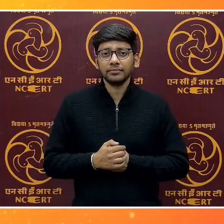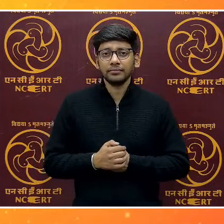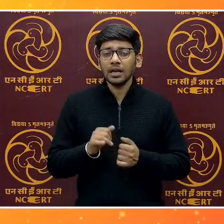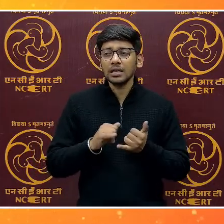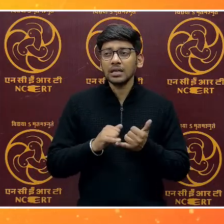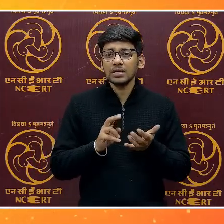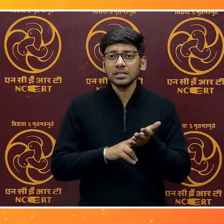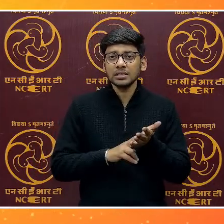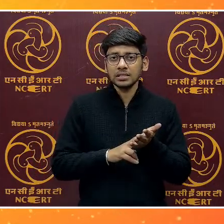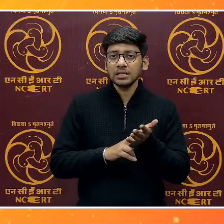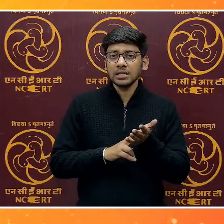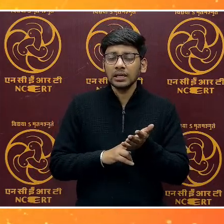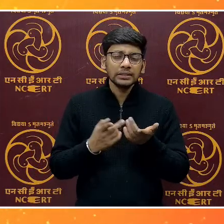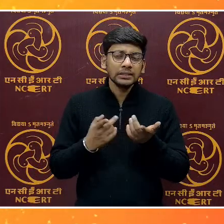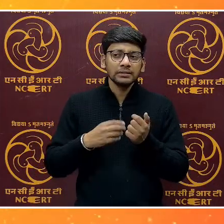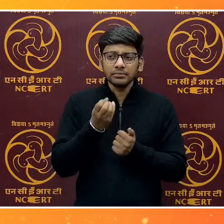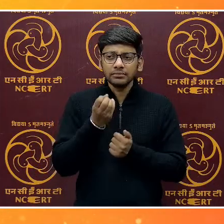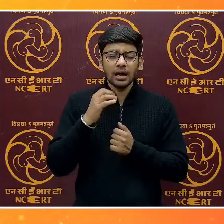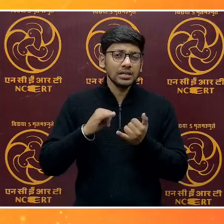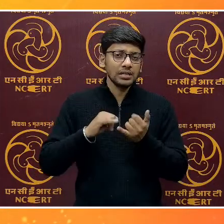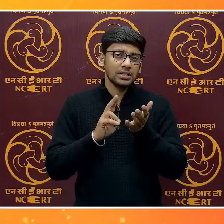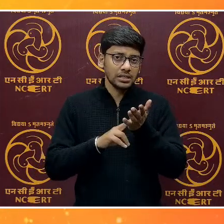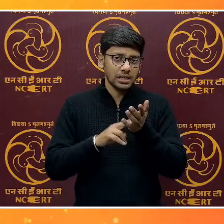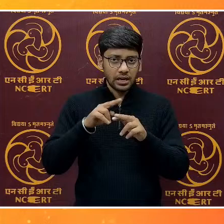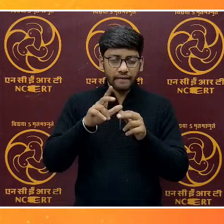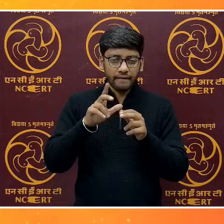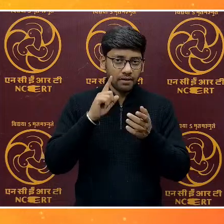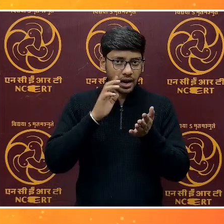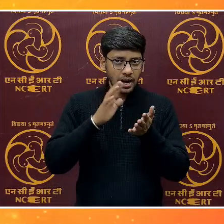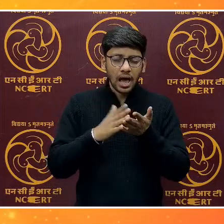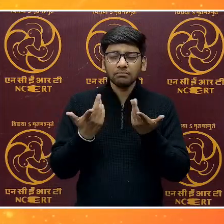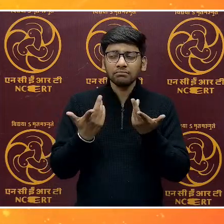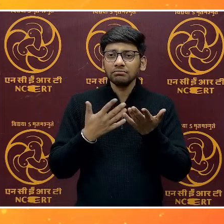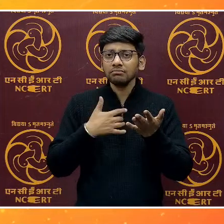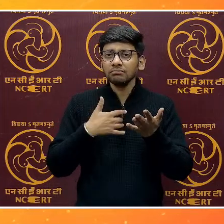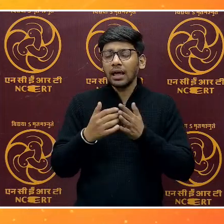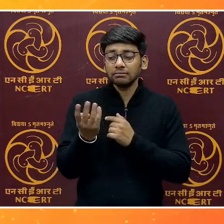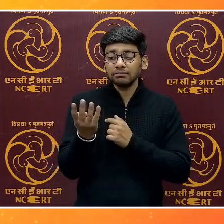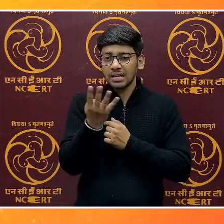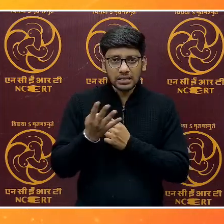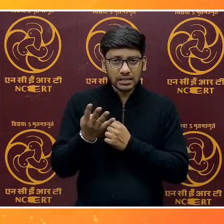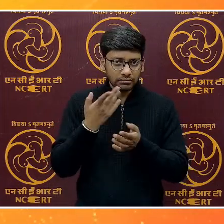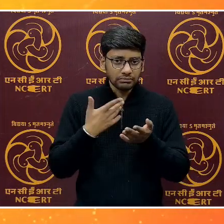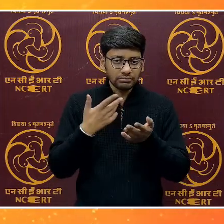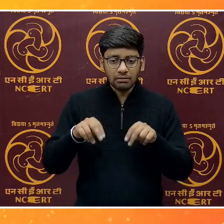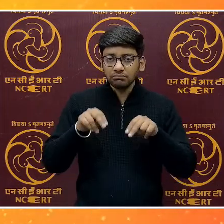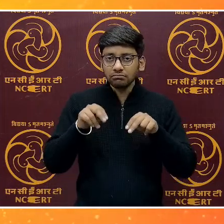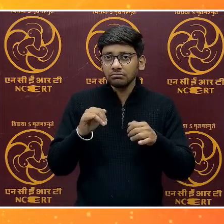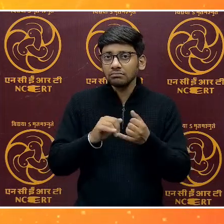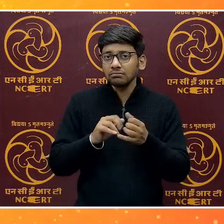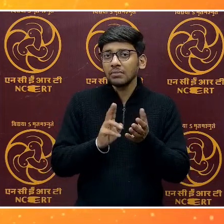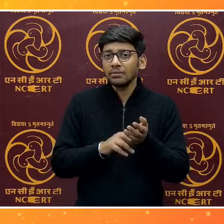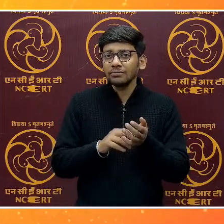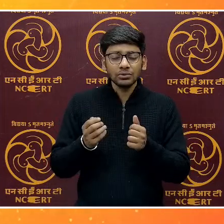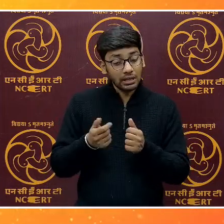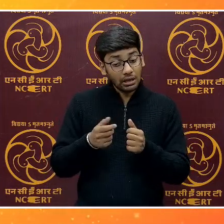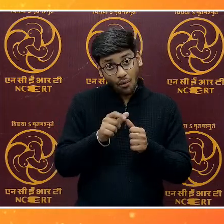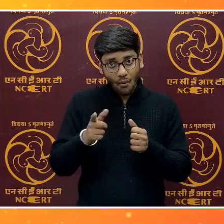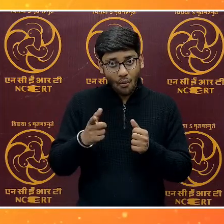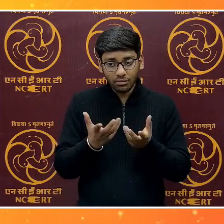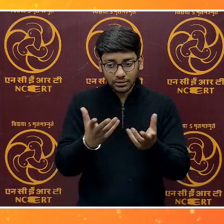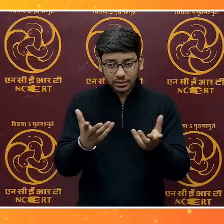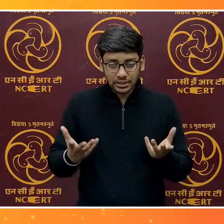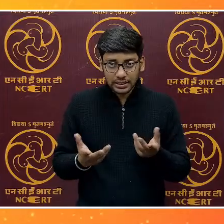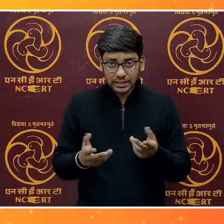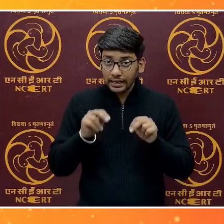Sunflower, toys, plants, table and children. So what do you think, Harpreet? Which all needs the sun? They all need sun somewhere, I